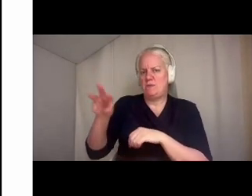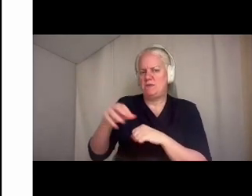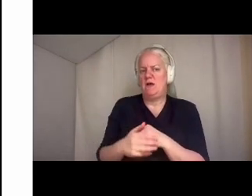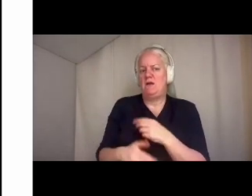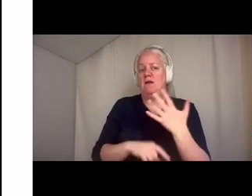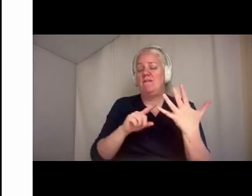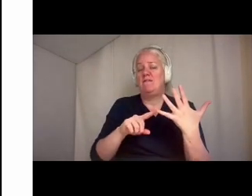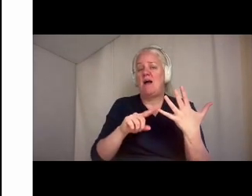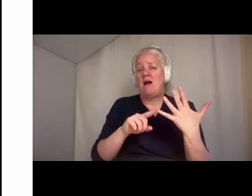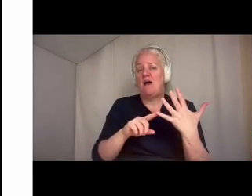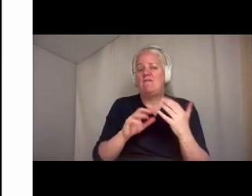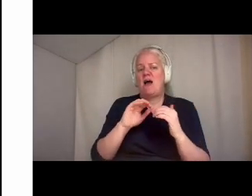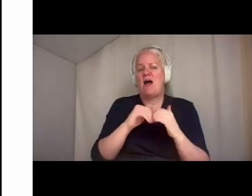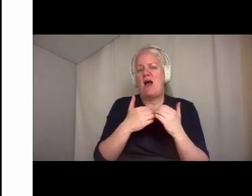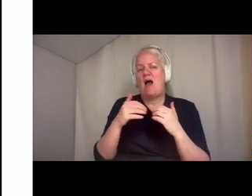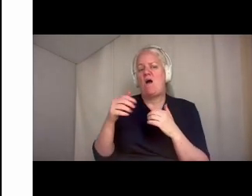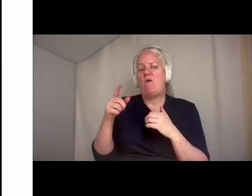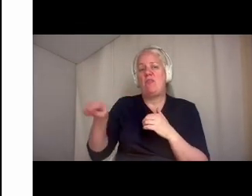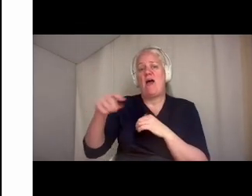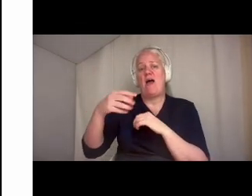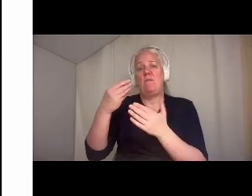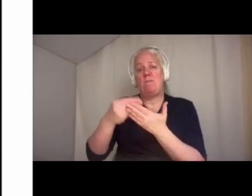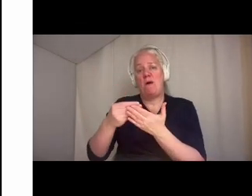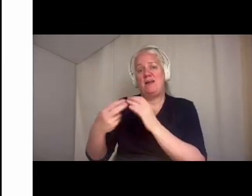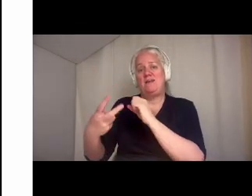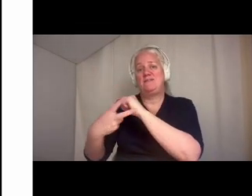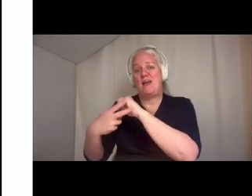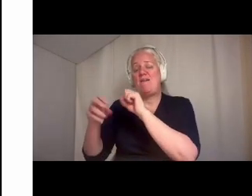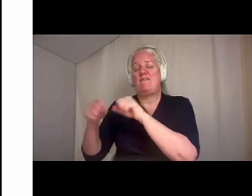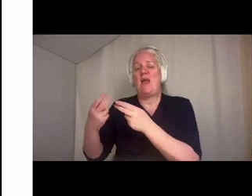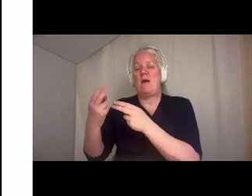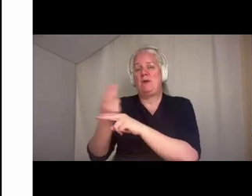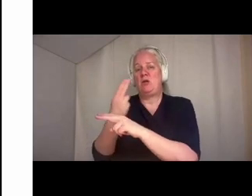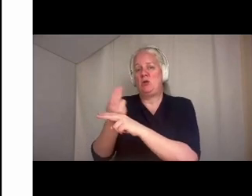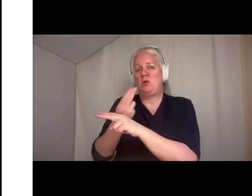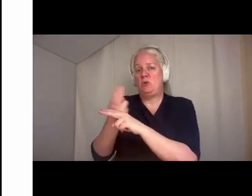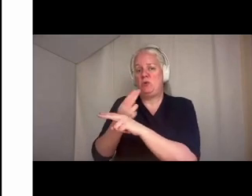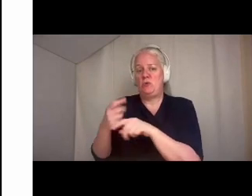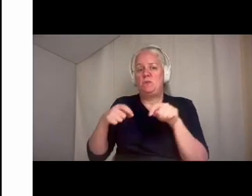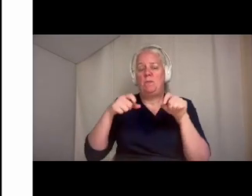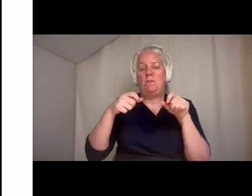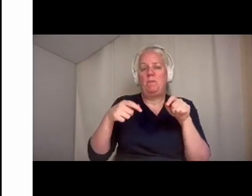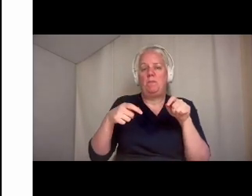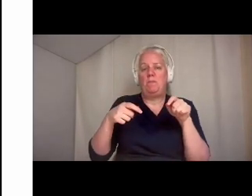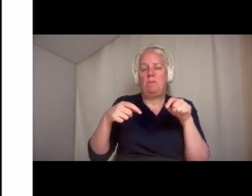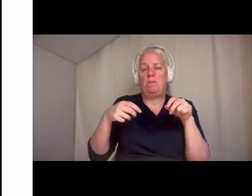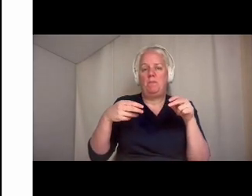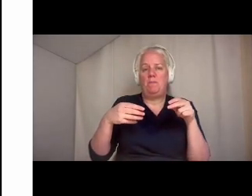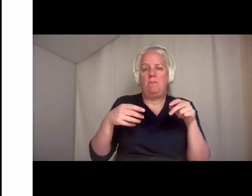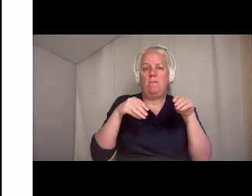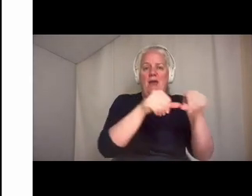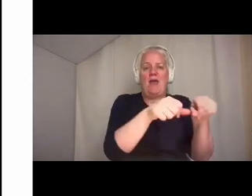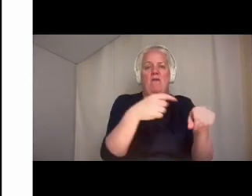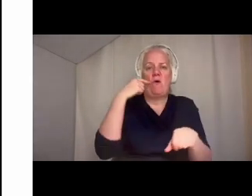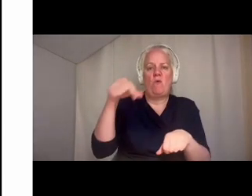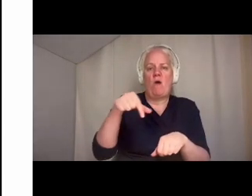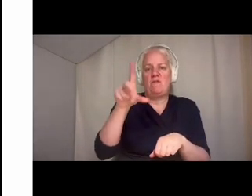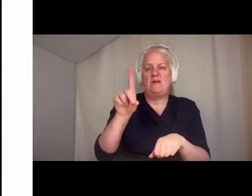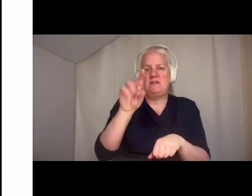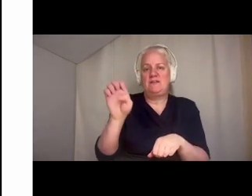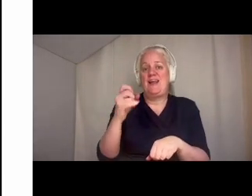for qualified disability expenses upon the death of the ABLE account owner. Next